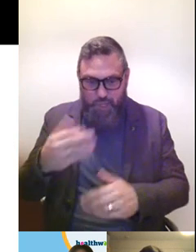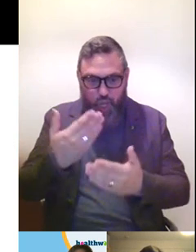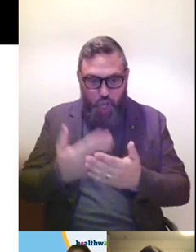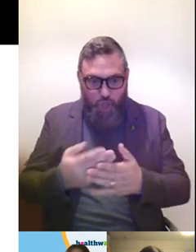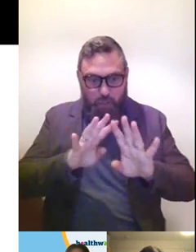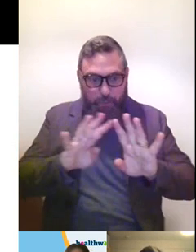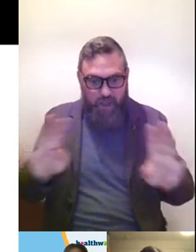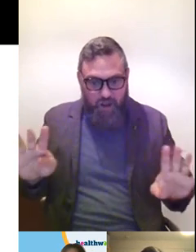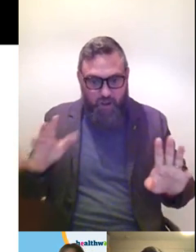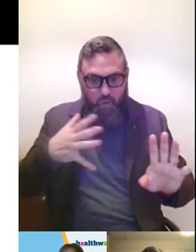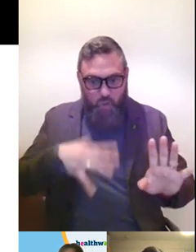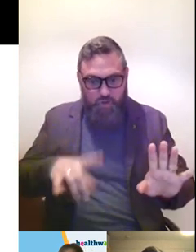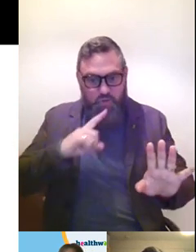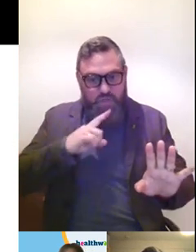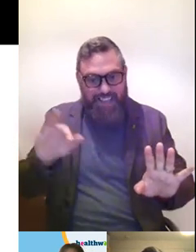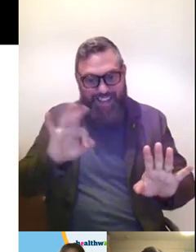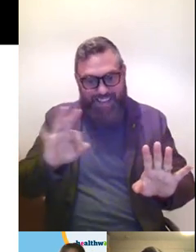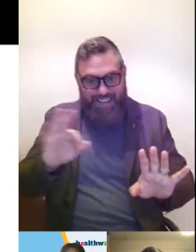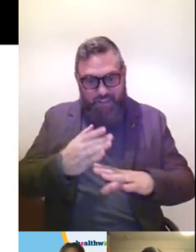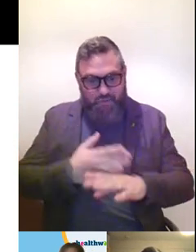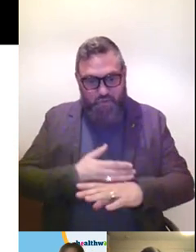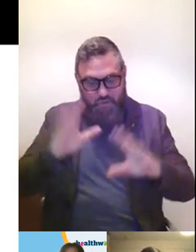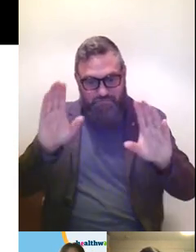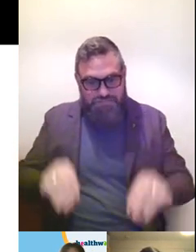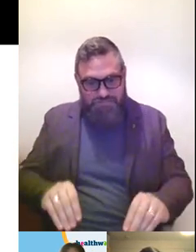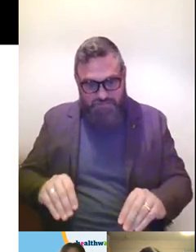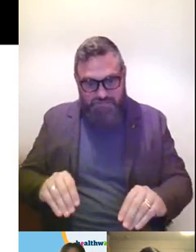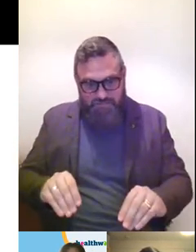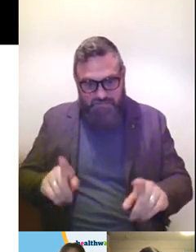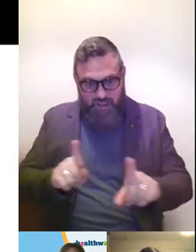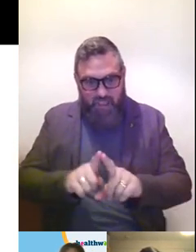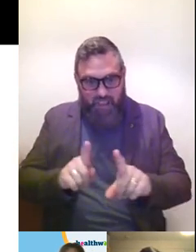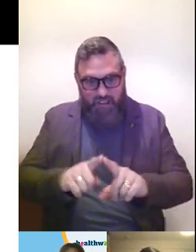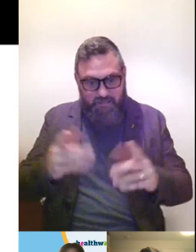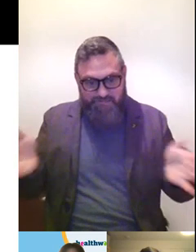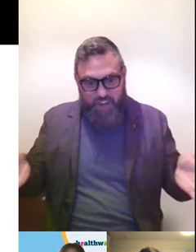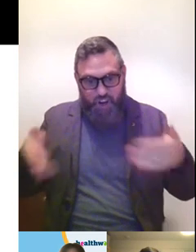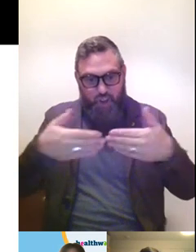say anything to close? Closing comments.